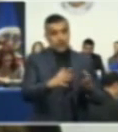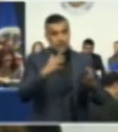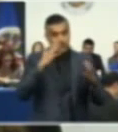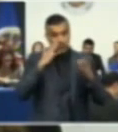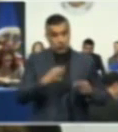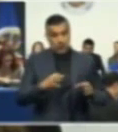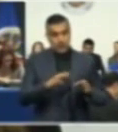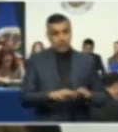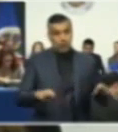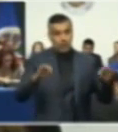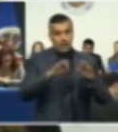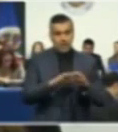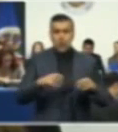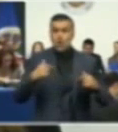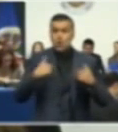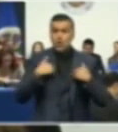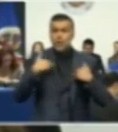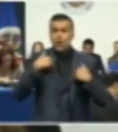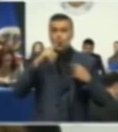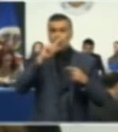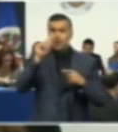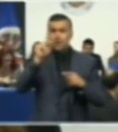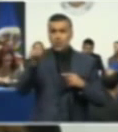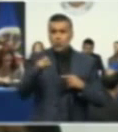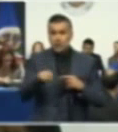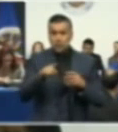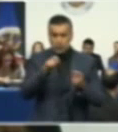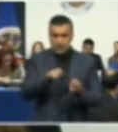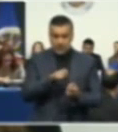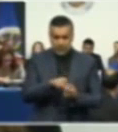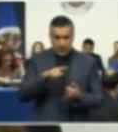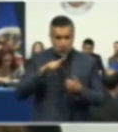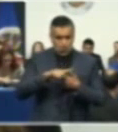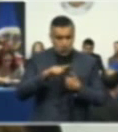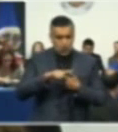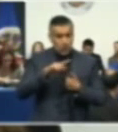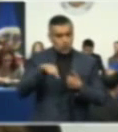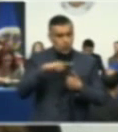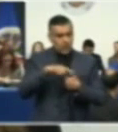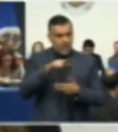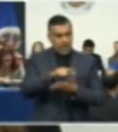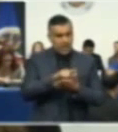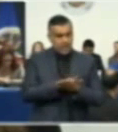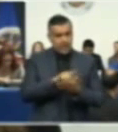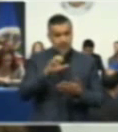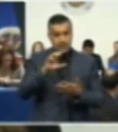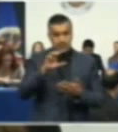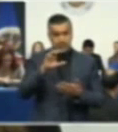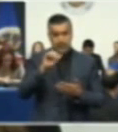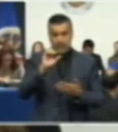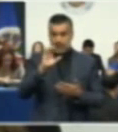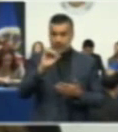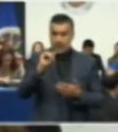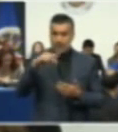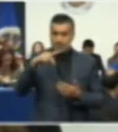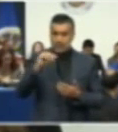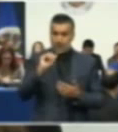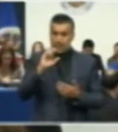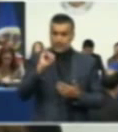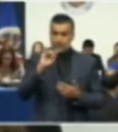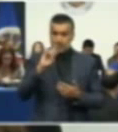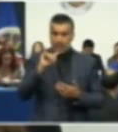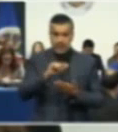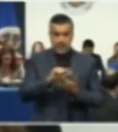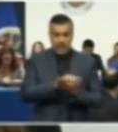society like work. I had some specific questions. One, in terms of legal capacity, and I know